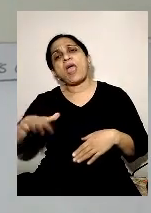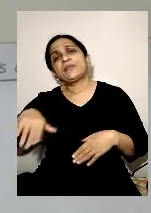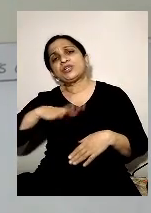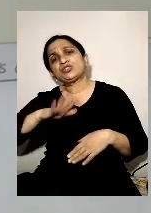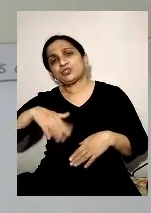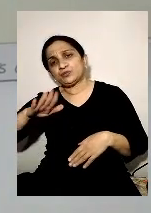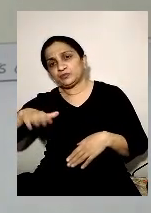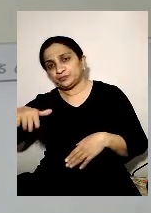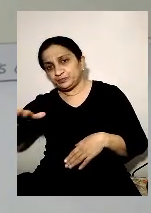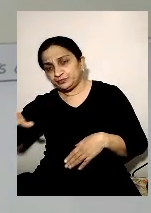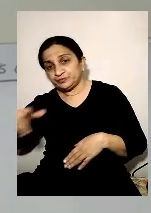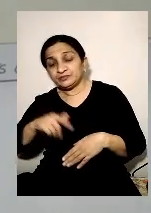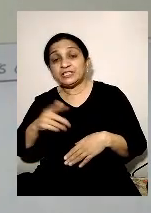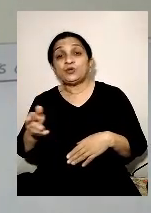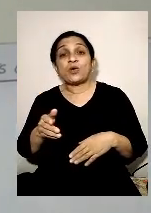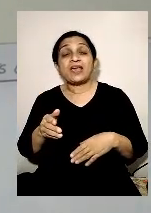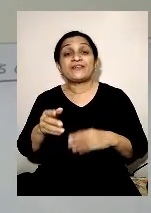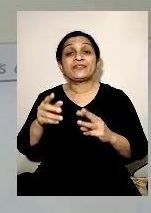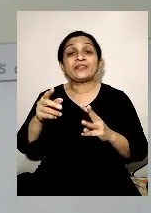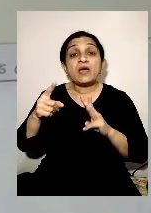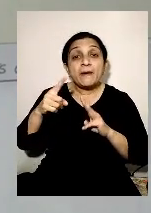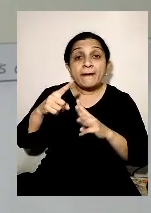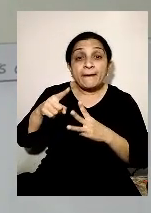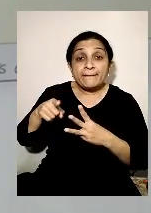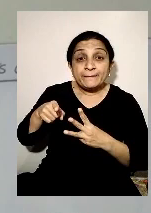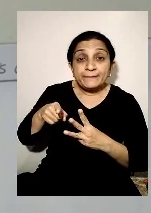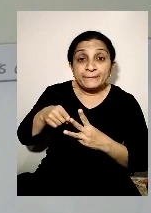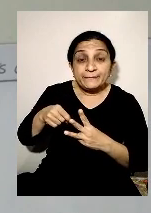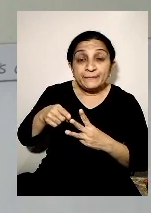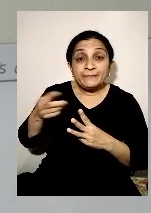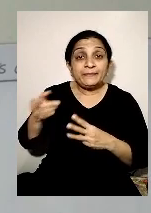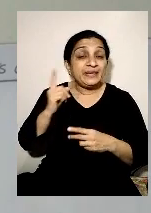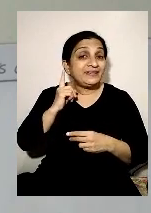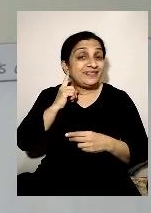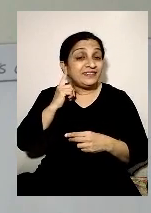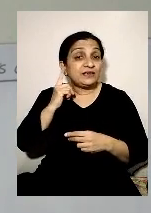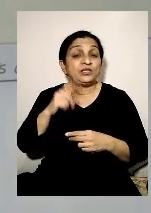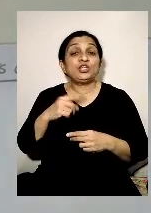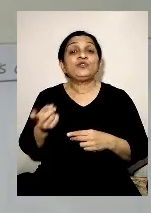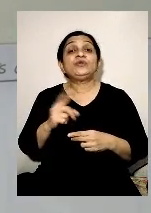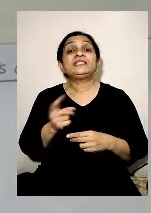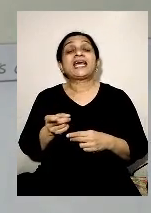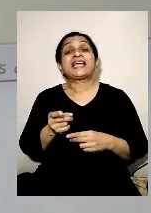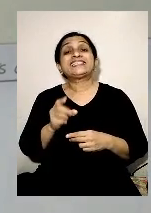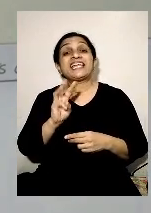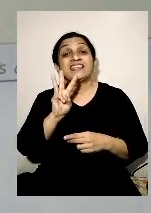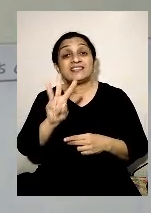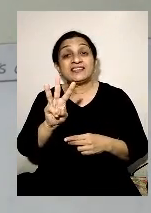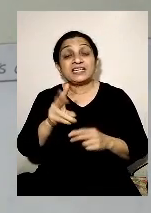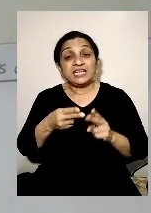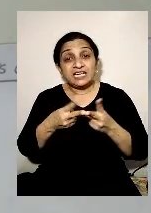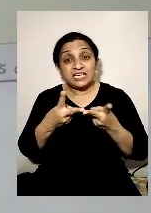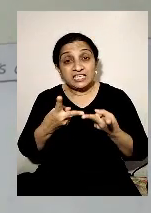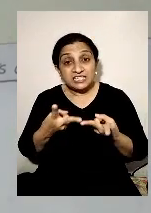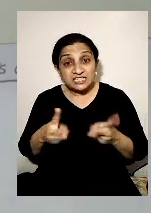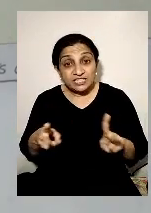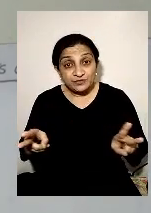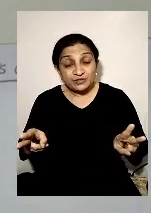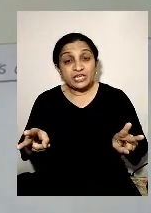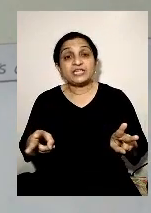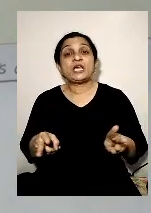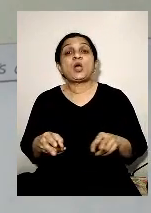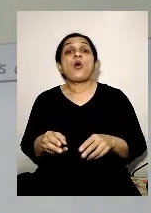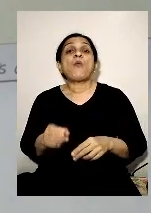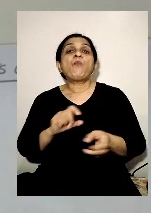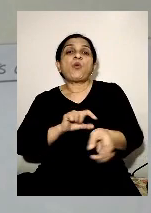part is the middle ear which consists of three different bones the first bone is called